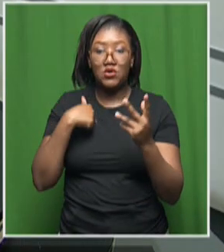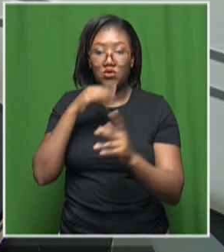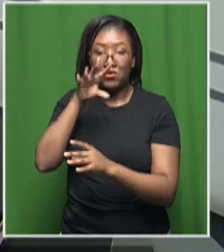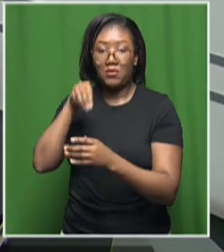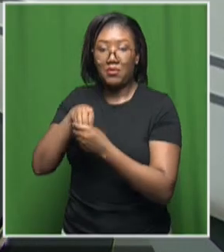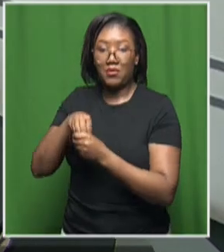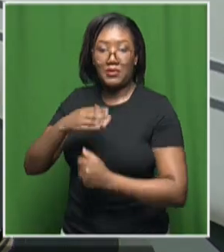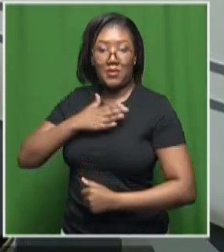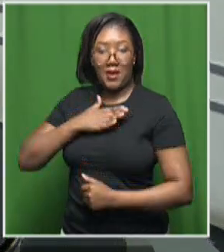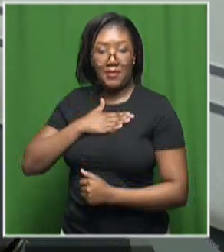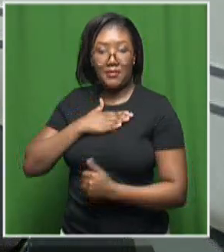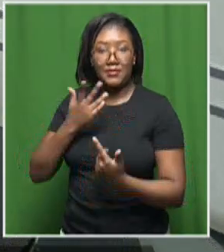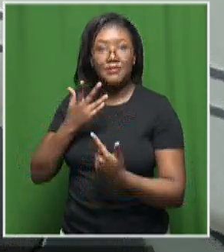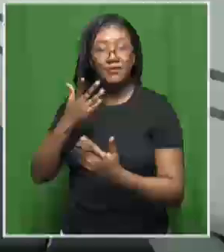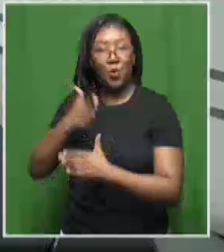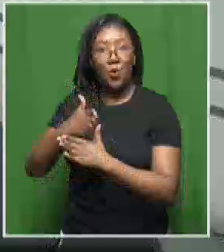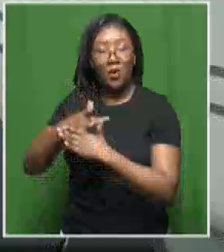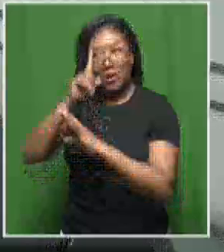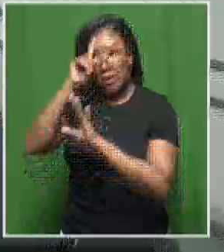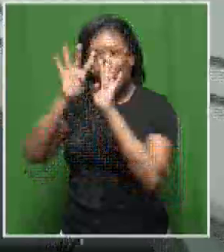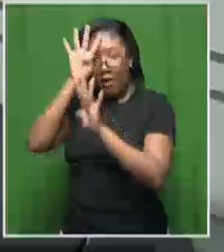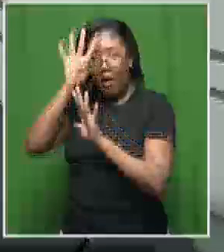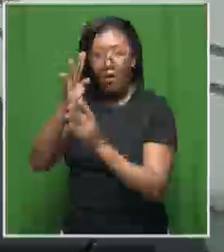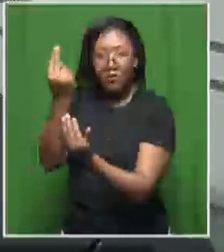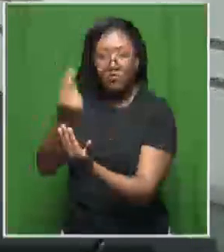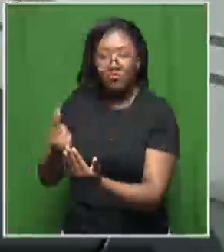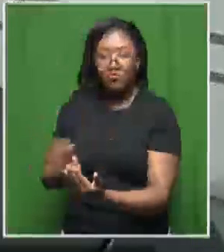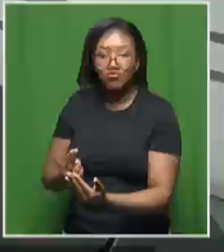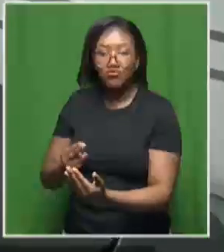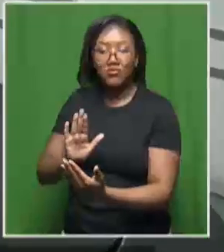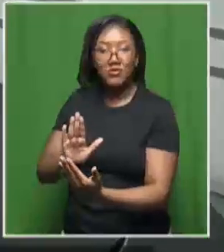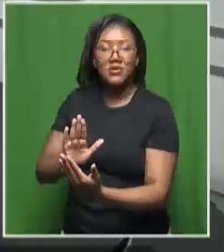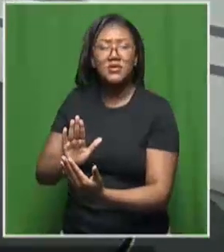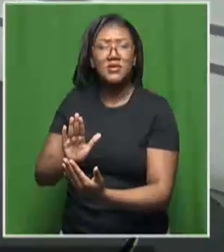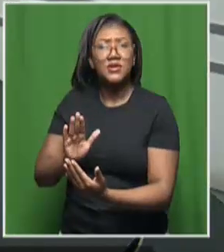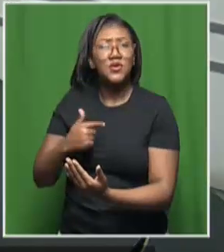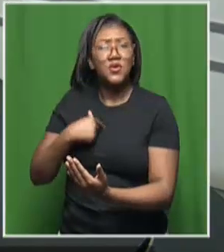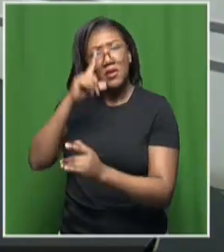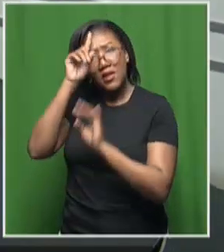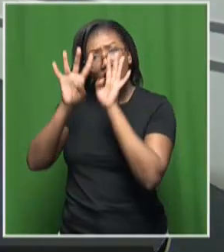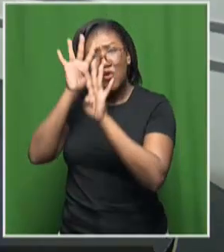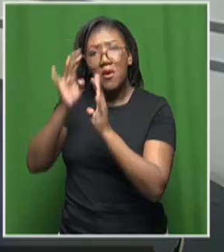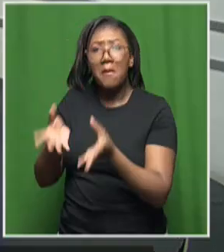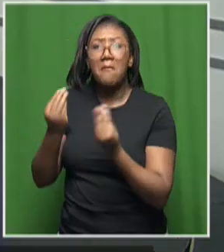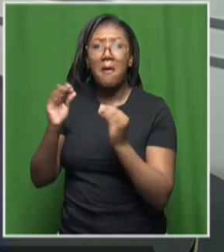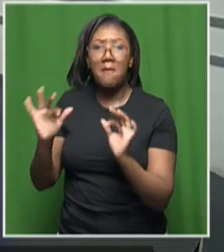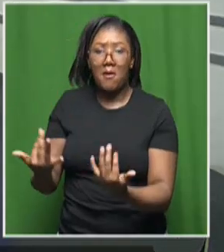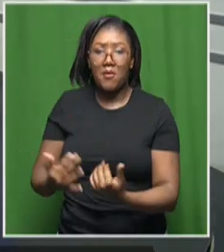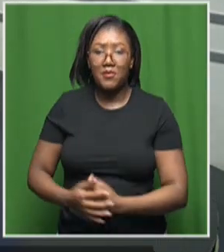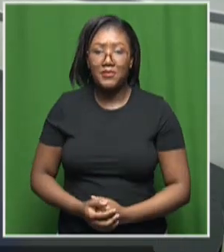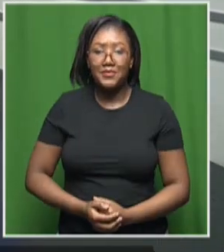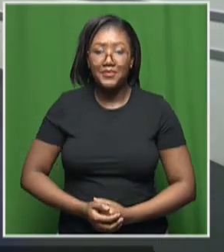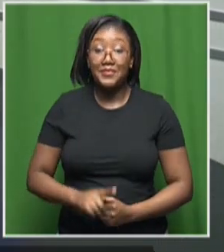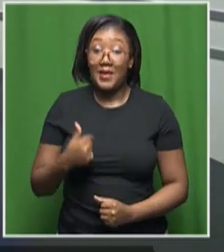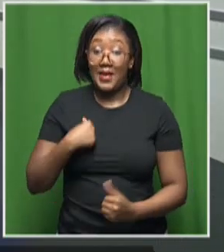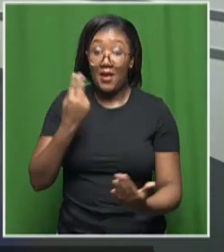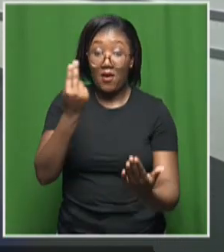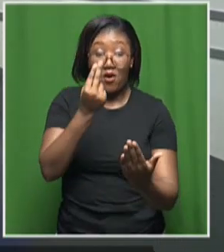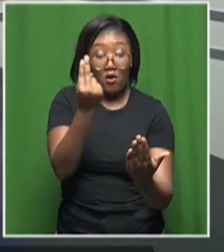your own voice, and this is what's coming through through your exhibition as well. Yeah, I mean, I've been making